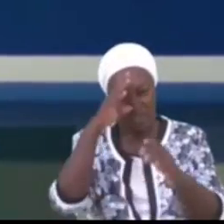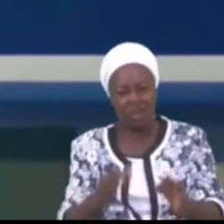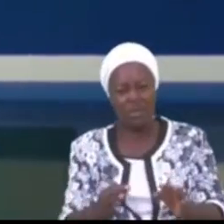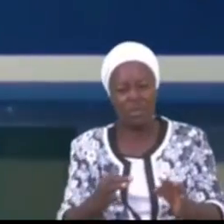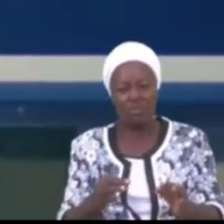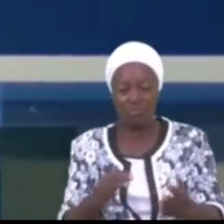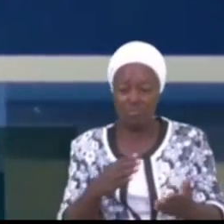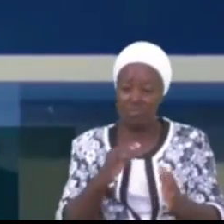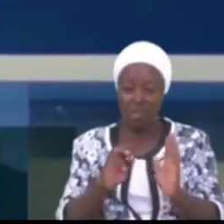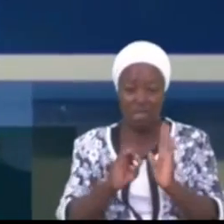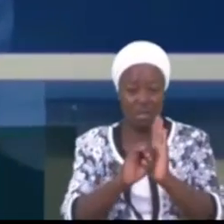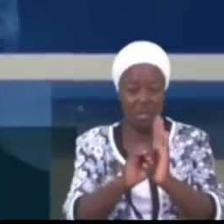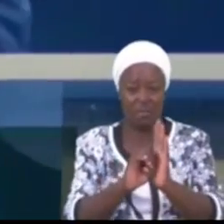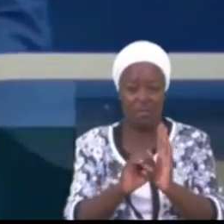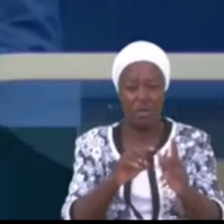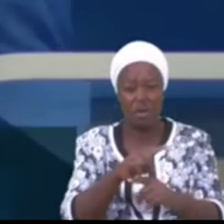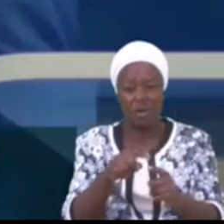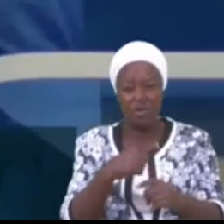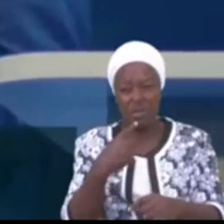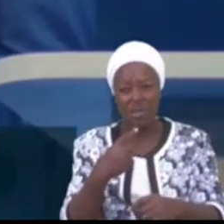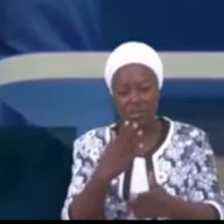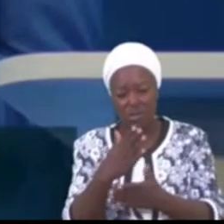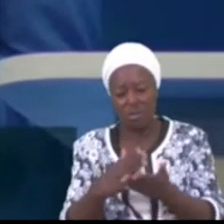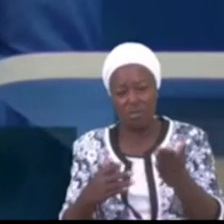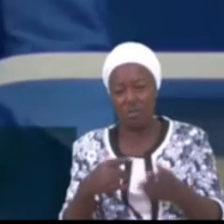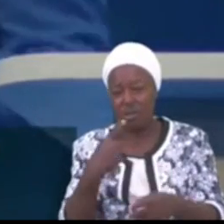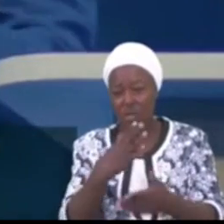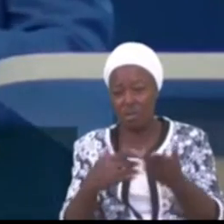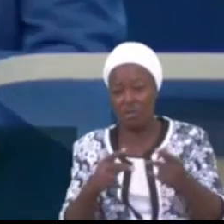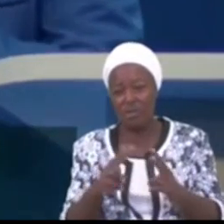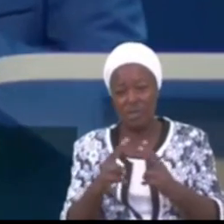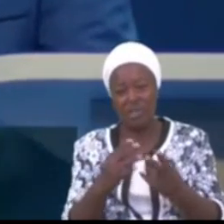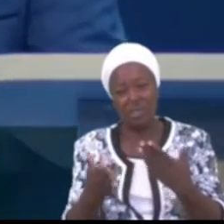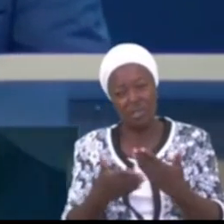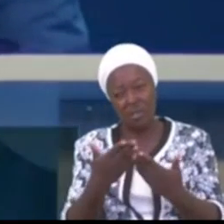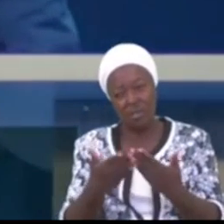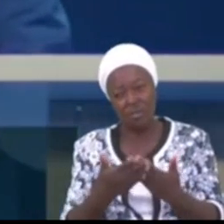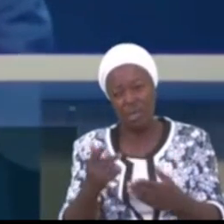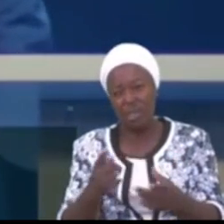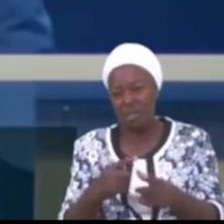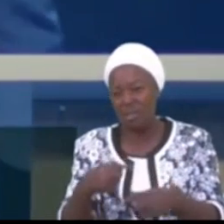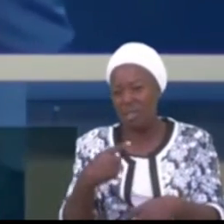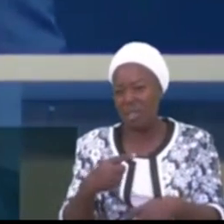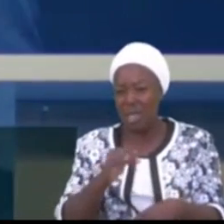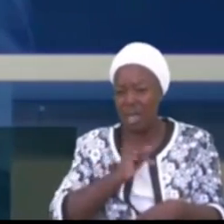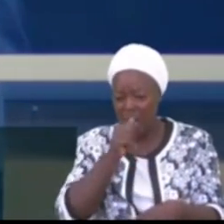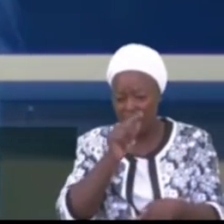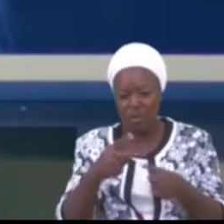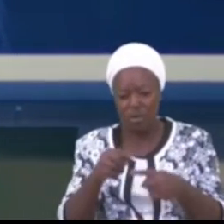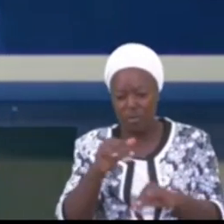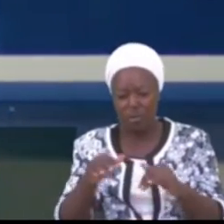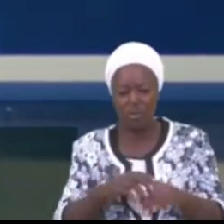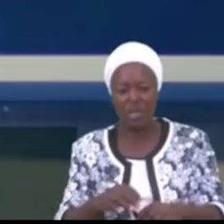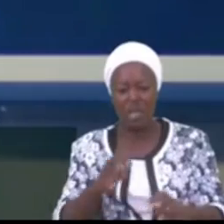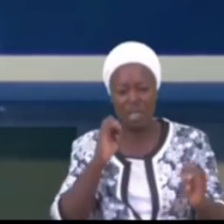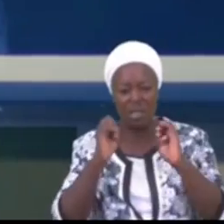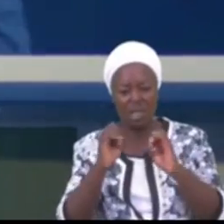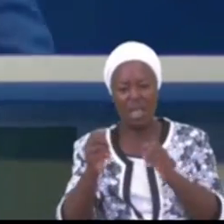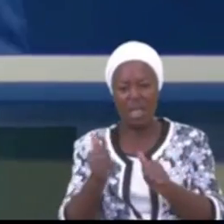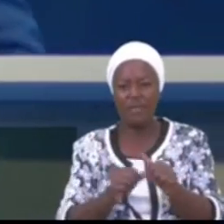example, you say something very simple. I'm going to be doing exercise every